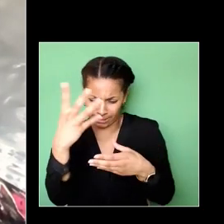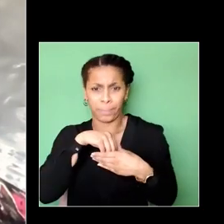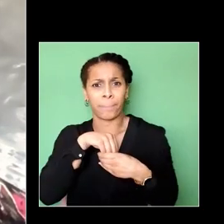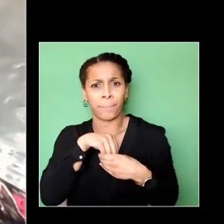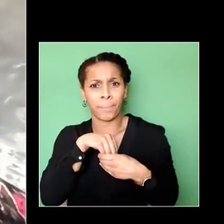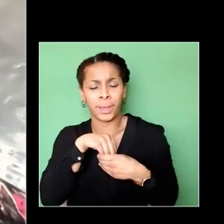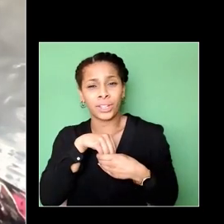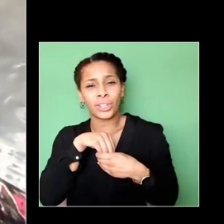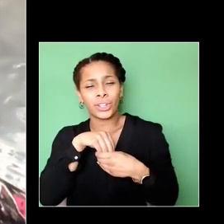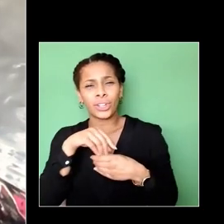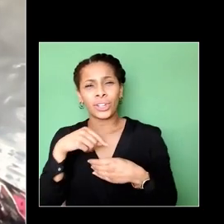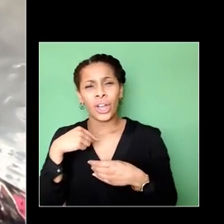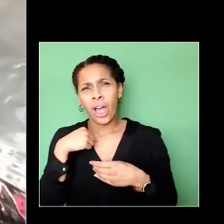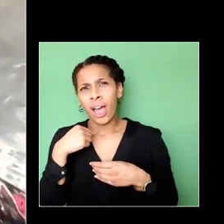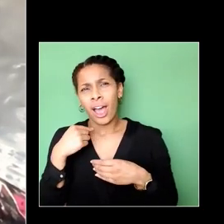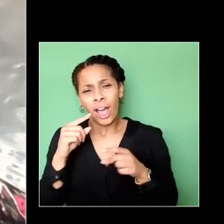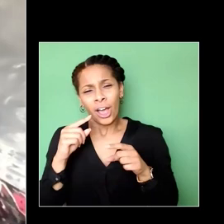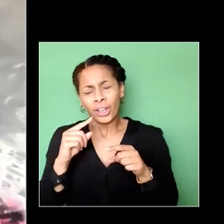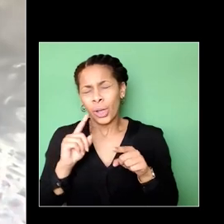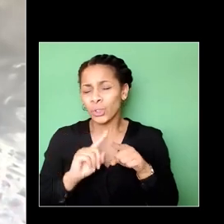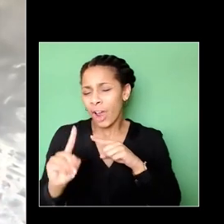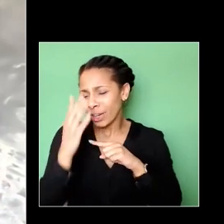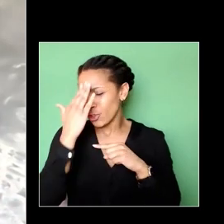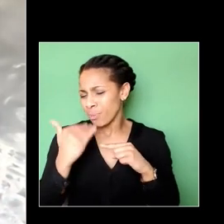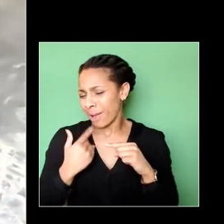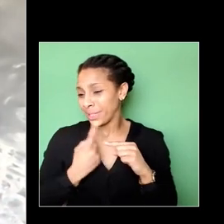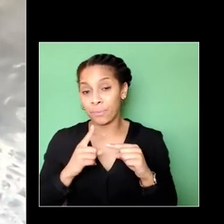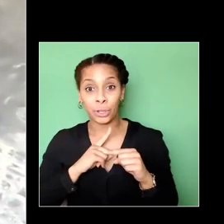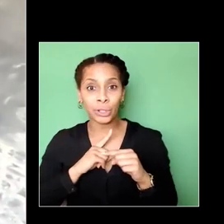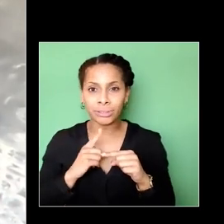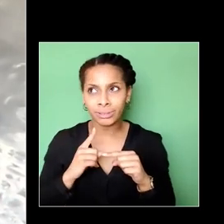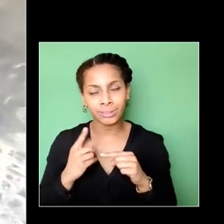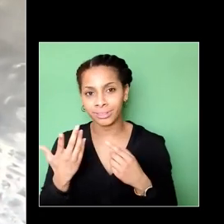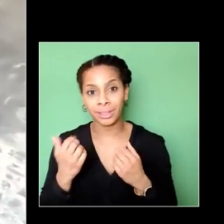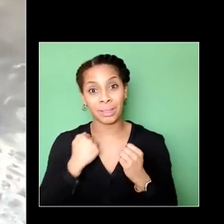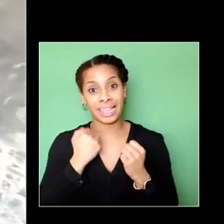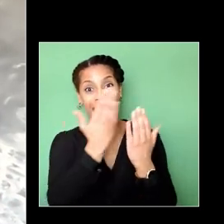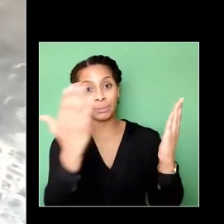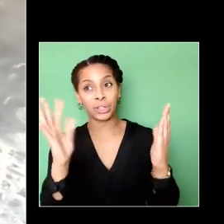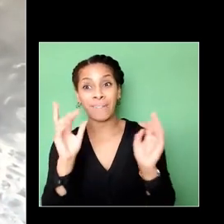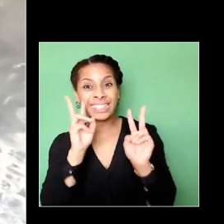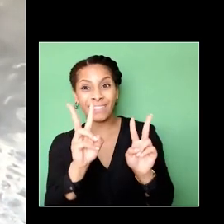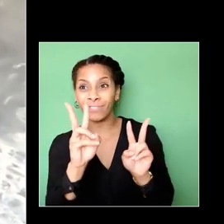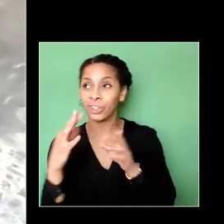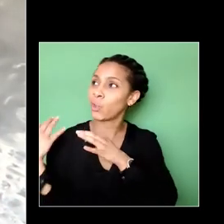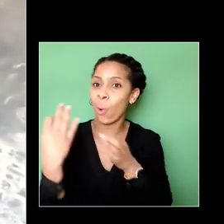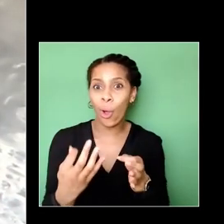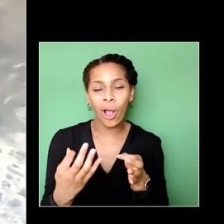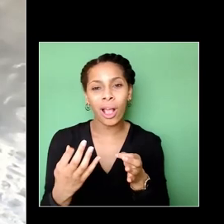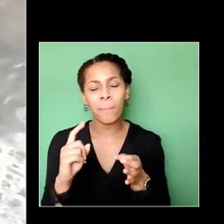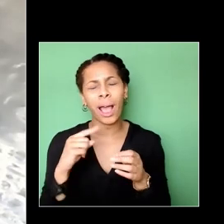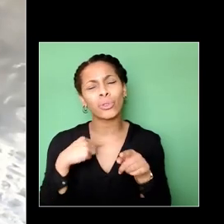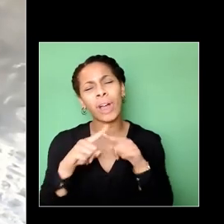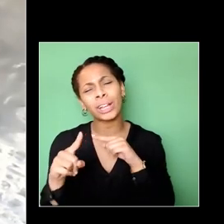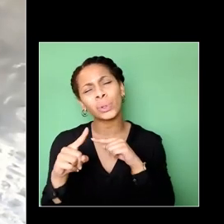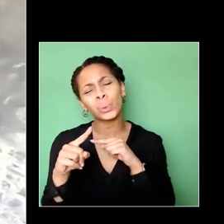of this earlier, trying to remind myself, because I haven't seen the exhibition for so long, I'm trying to remind myself of the thought process